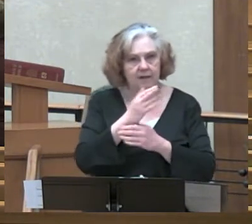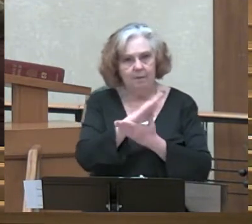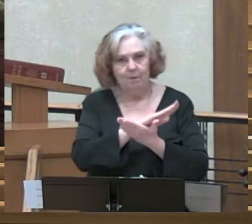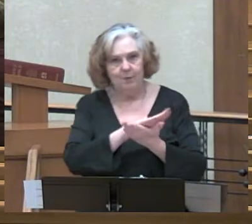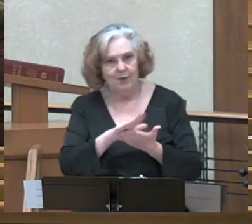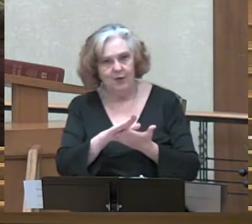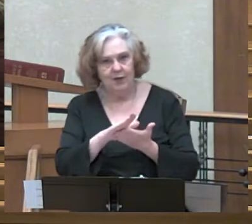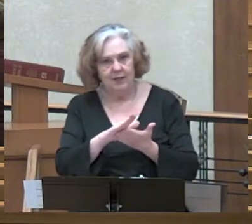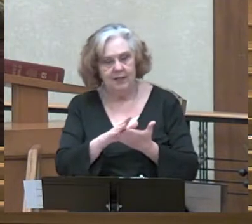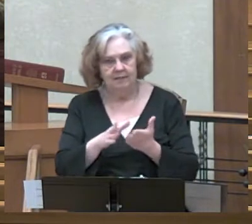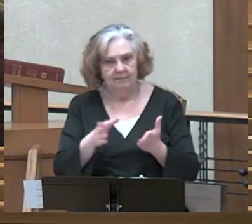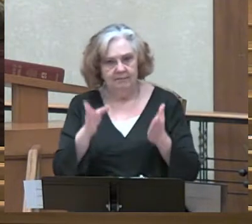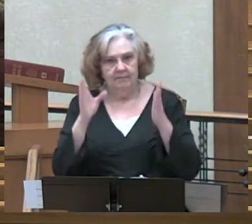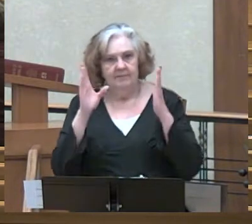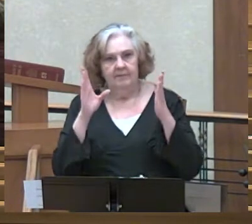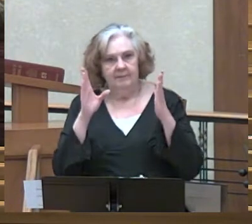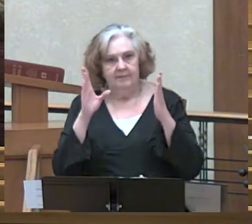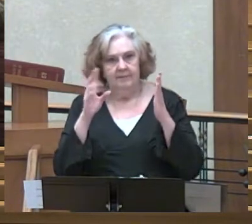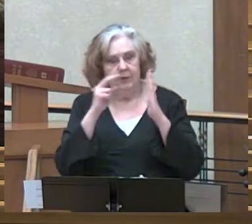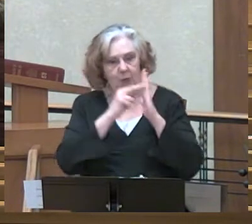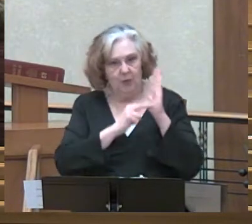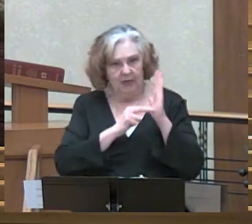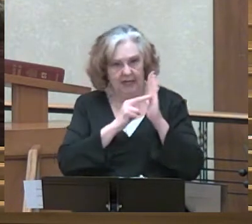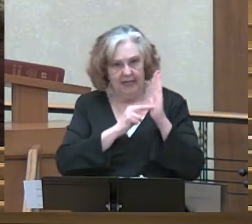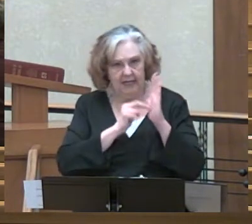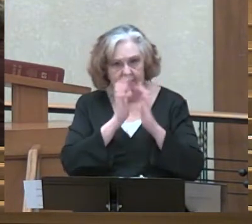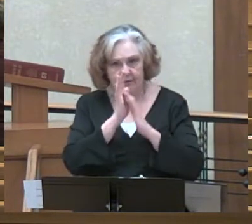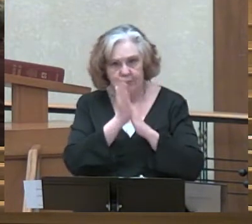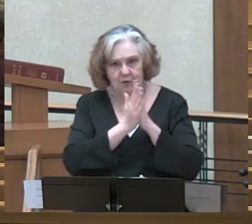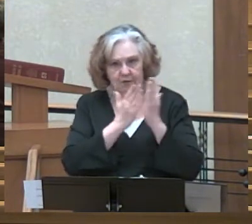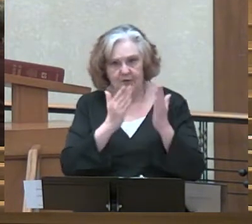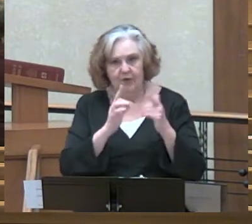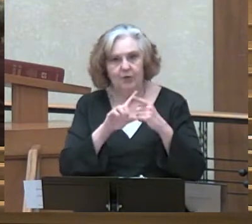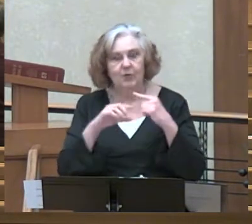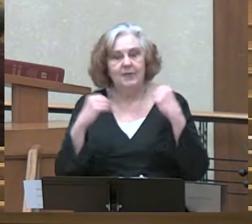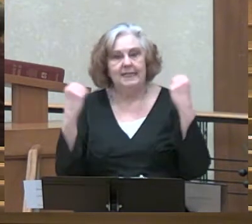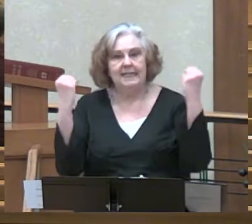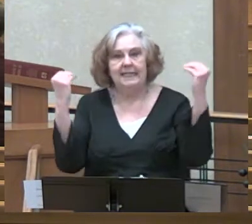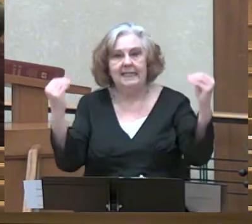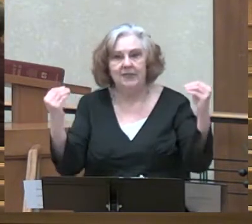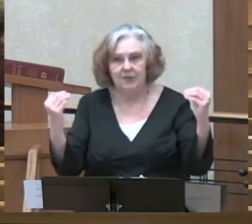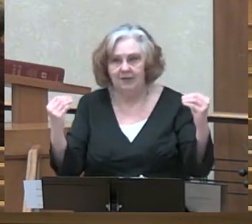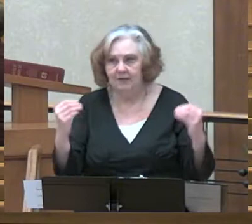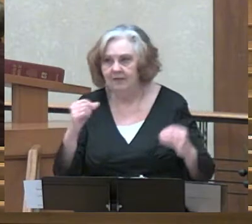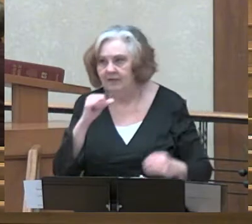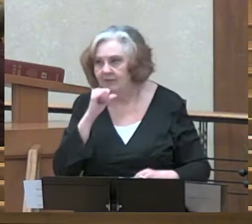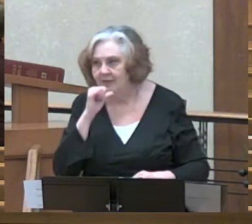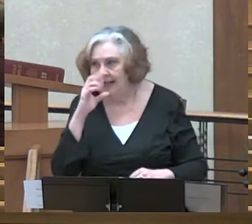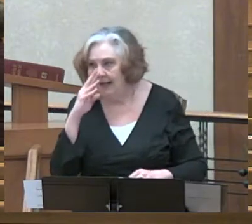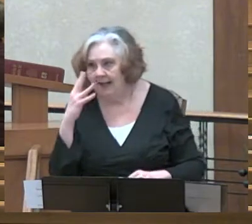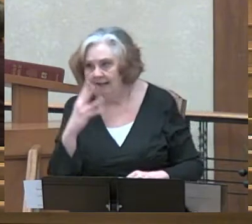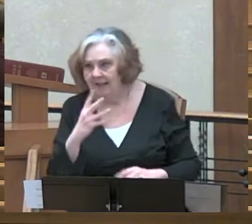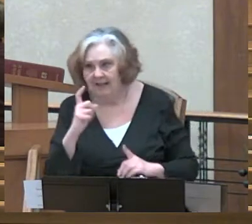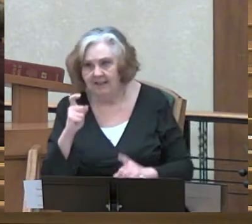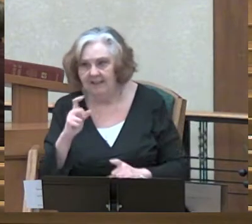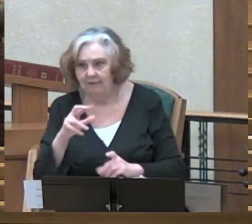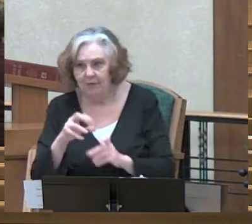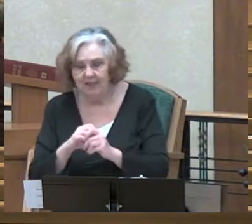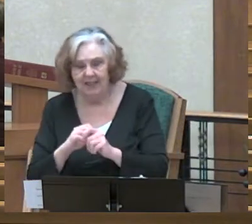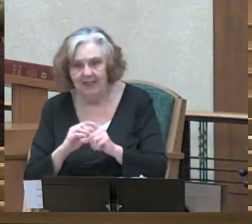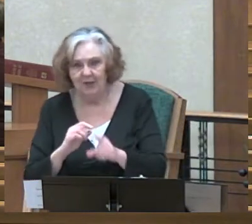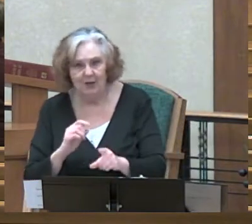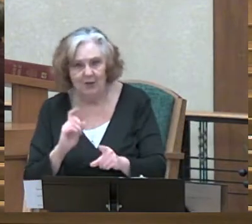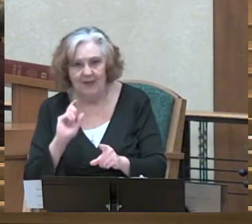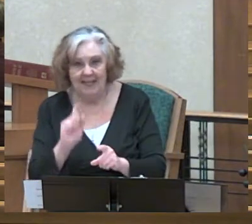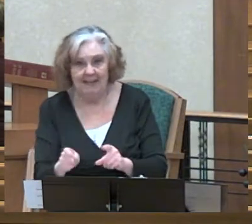Attend to the public reading of Scripture, to exhorting, to teaching. Do not neglect the gift that is in you, which was